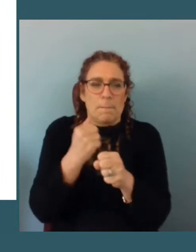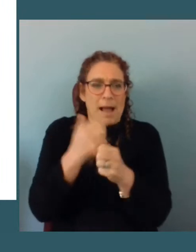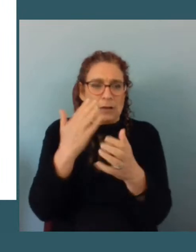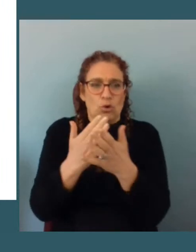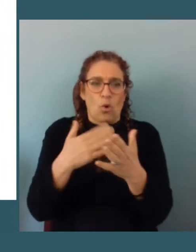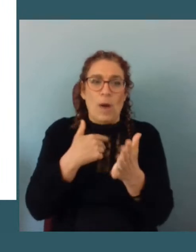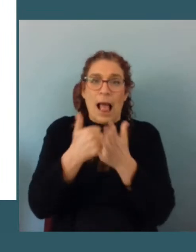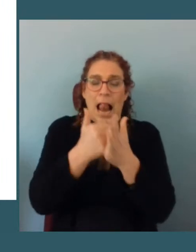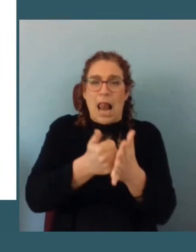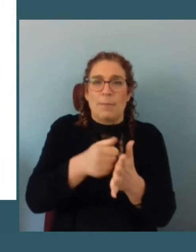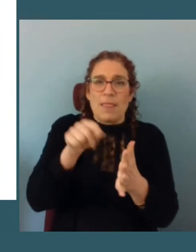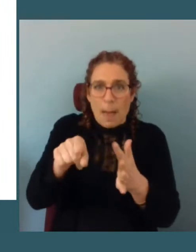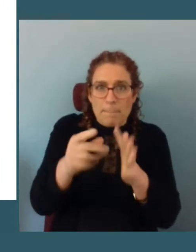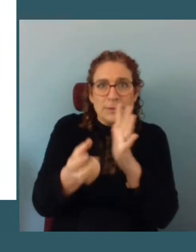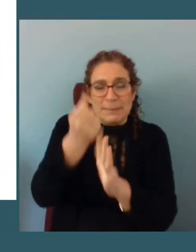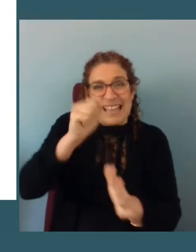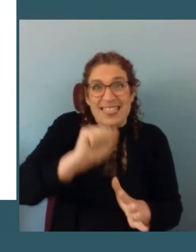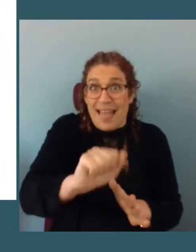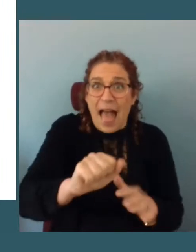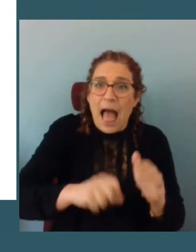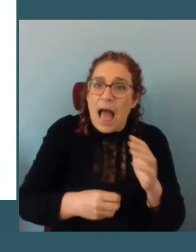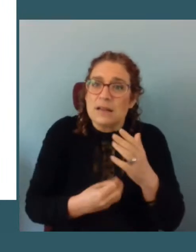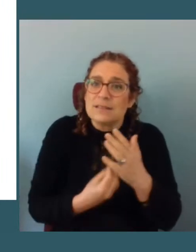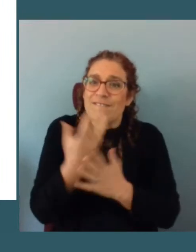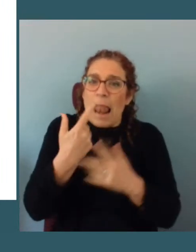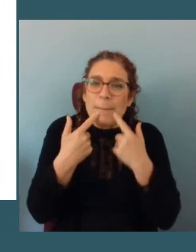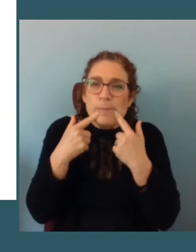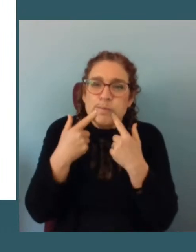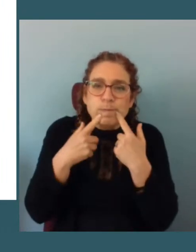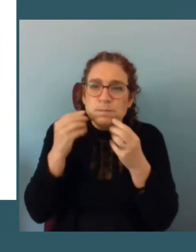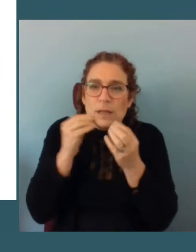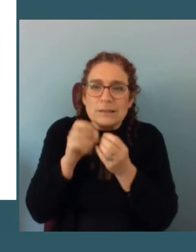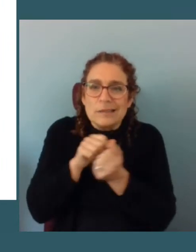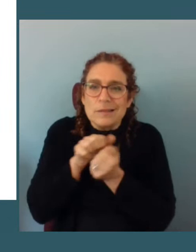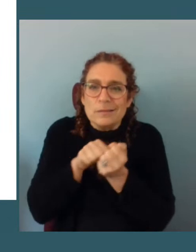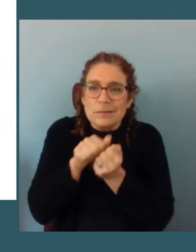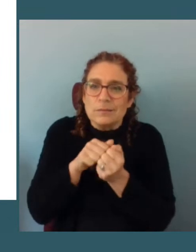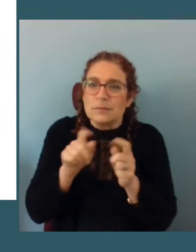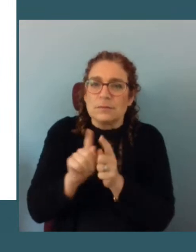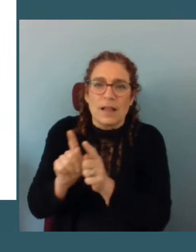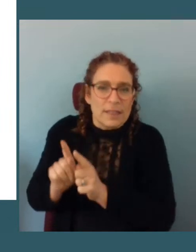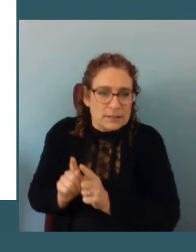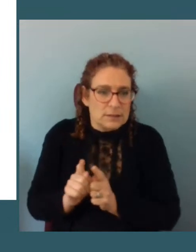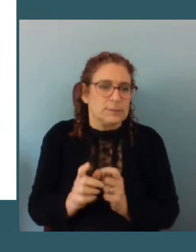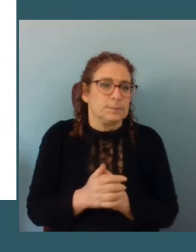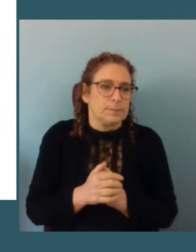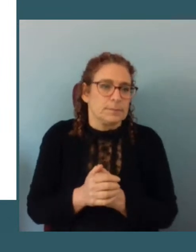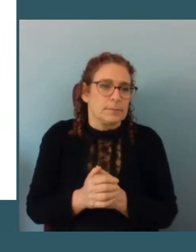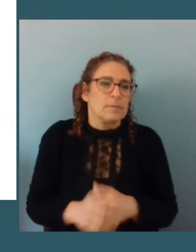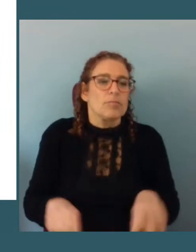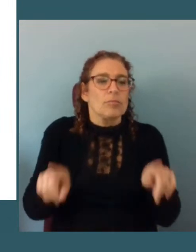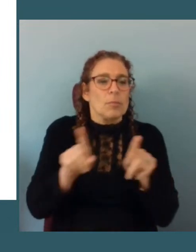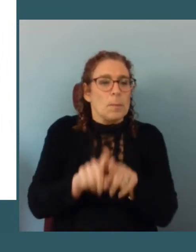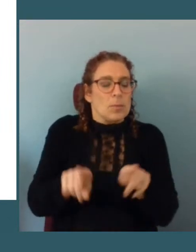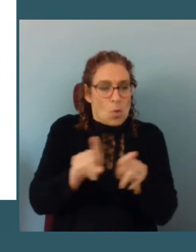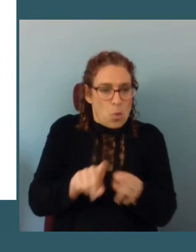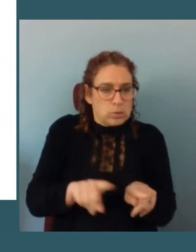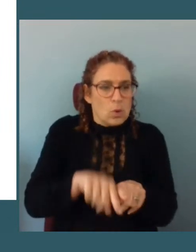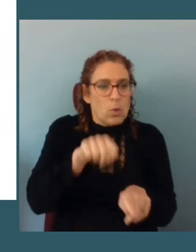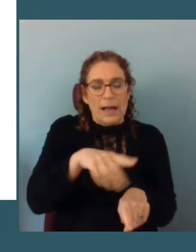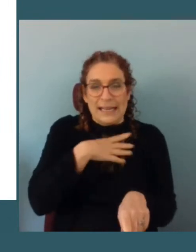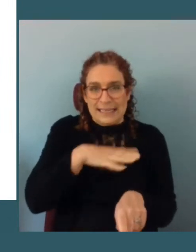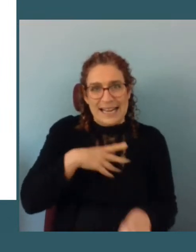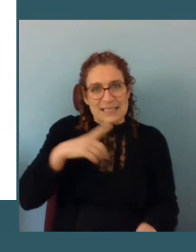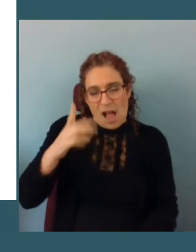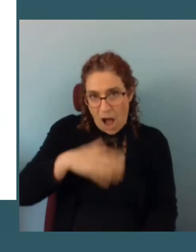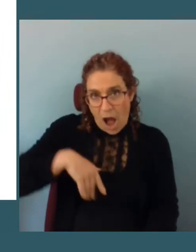milestones. Grains are often avoided, but they have a really high nutrient value. For instance, they are high in energy,